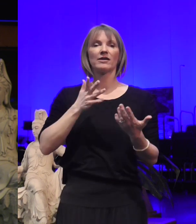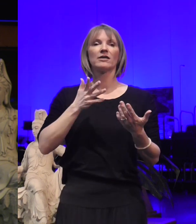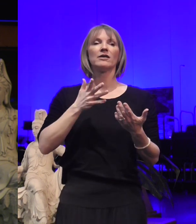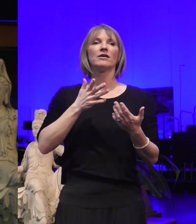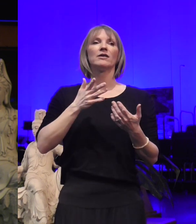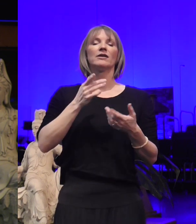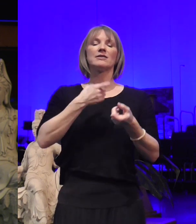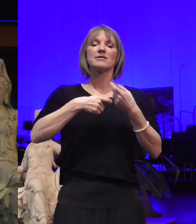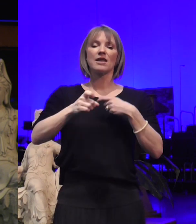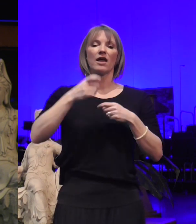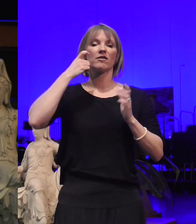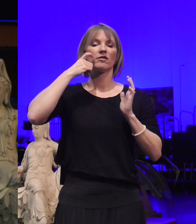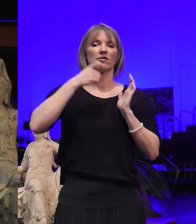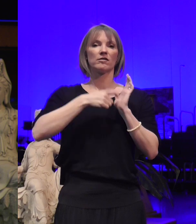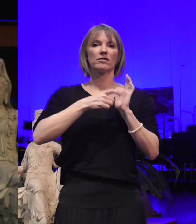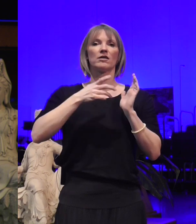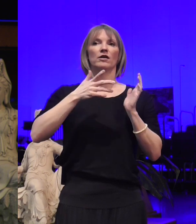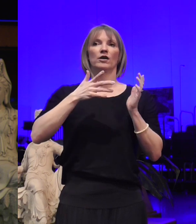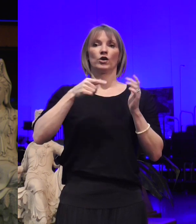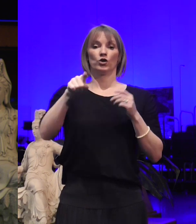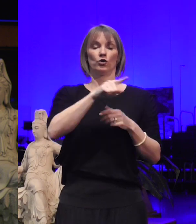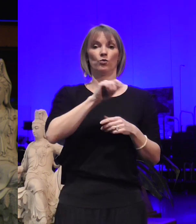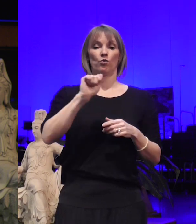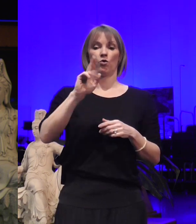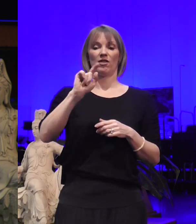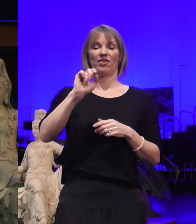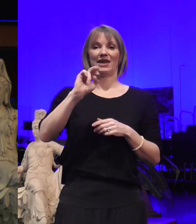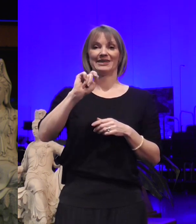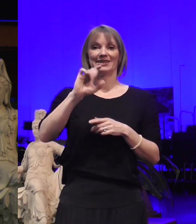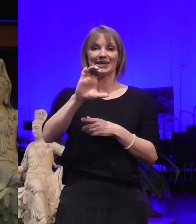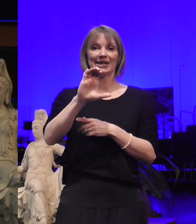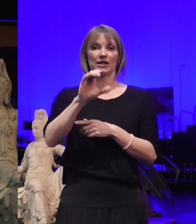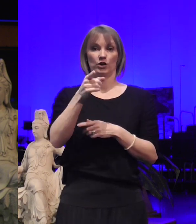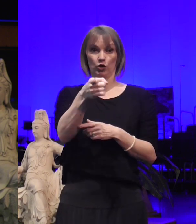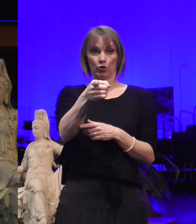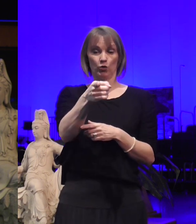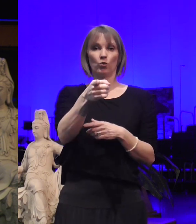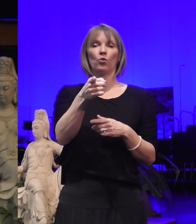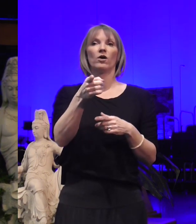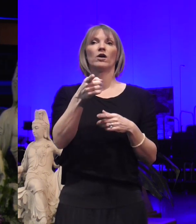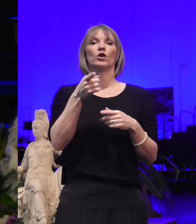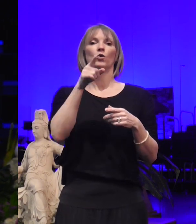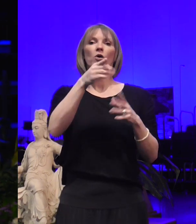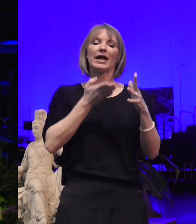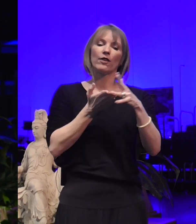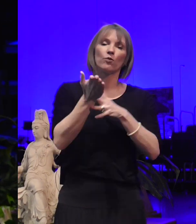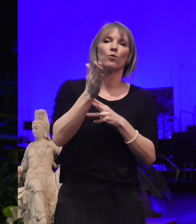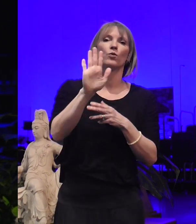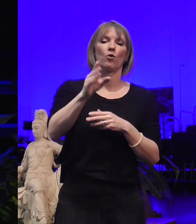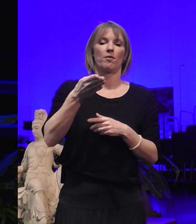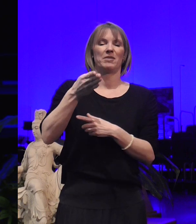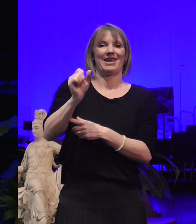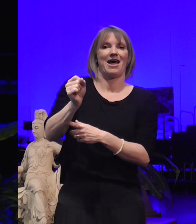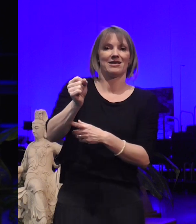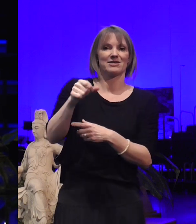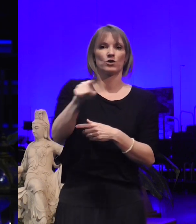authentically you, you will cut through the layers of the BS, the buried selves, and embody